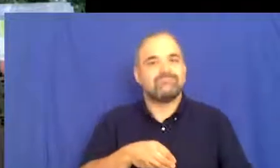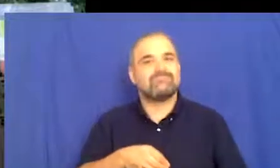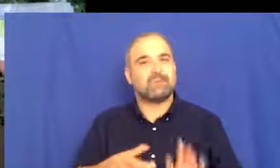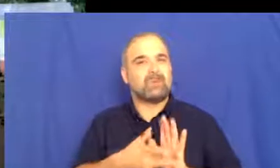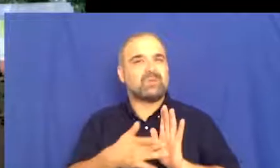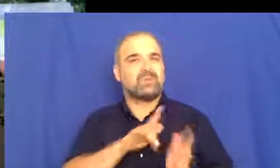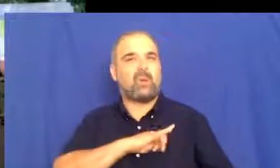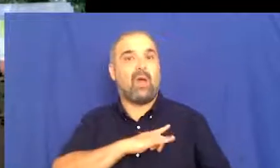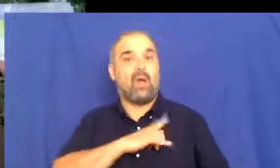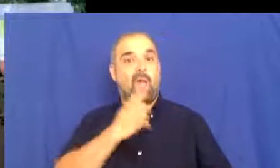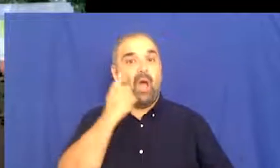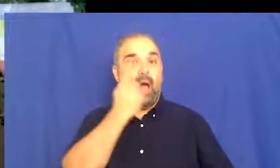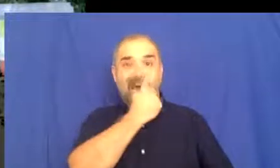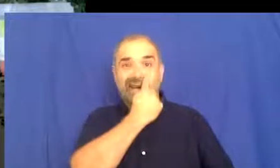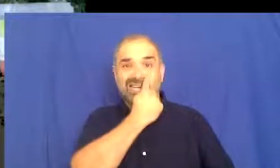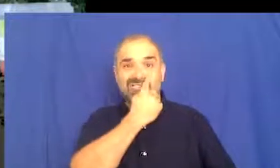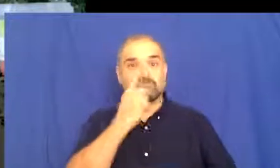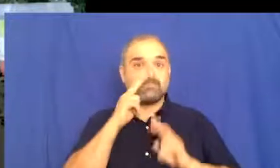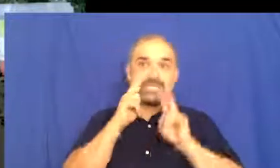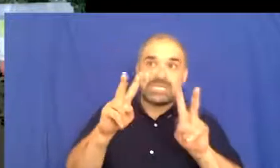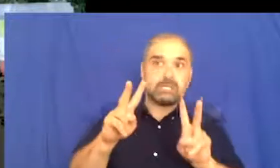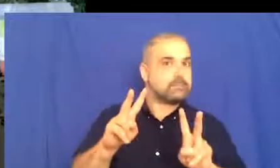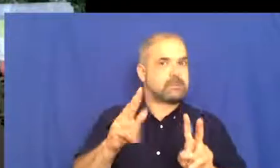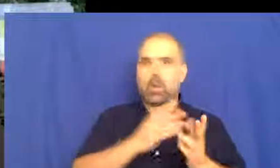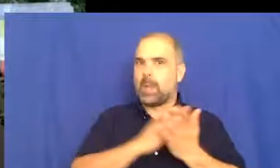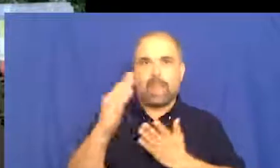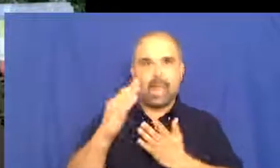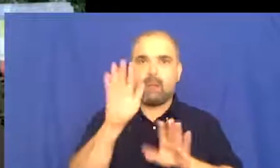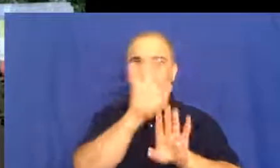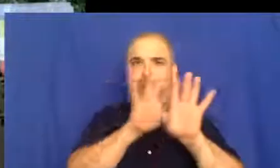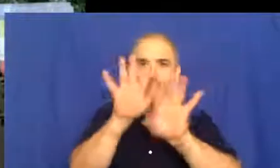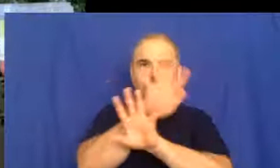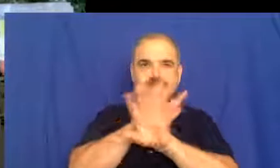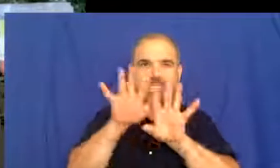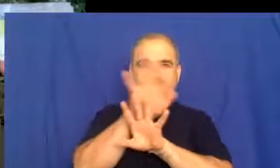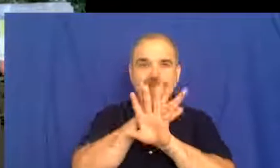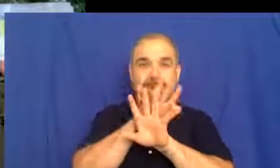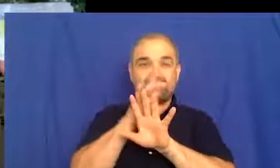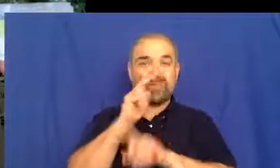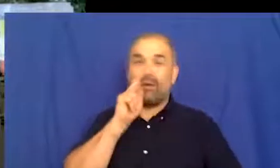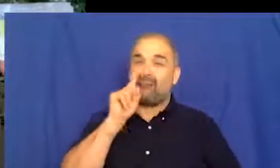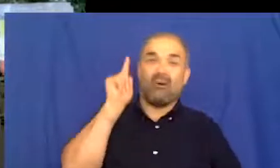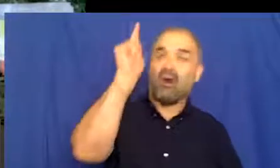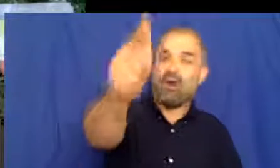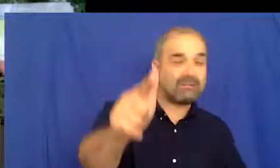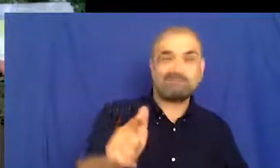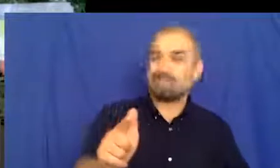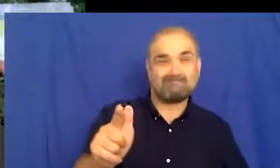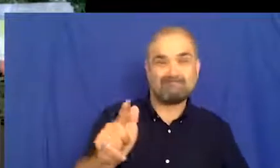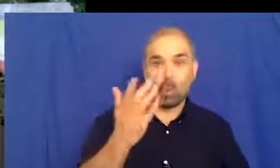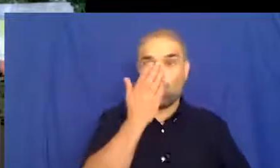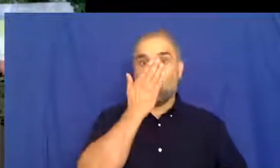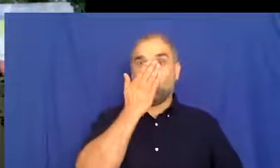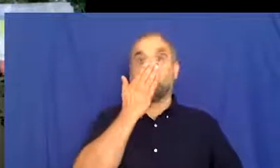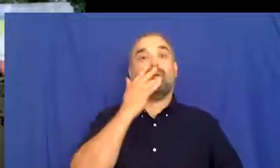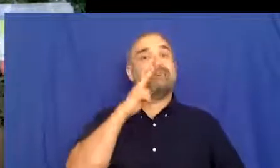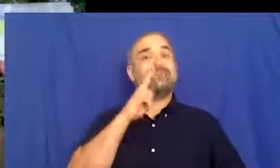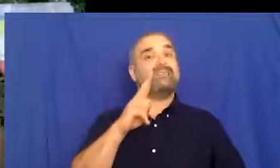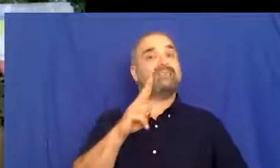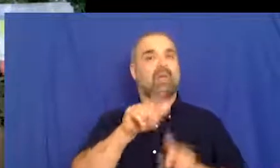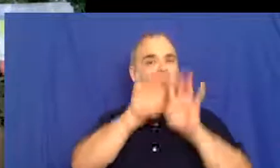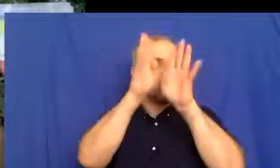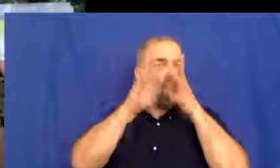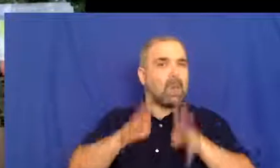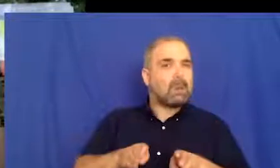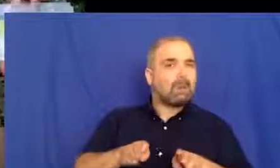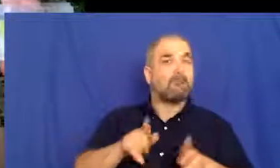eyesight isn't very good. They've only got very small eyes, and the eyesight is kind of like blurry, so she can't really see long distances. You can see close